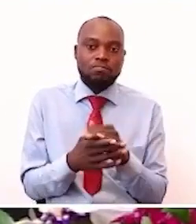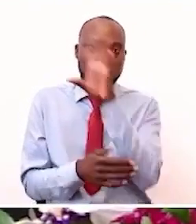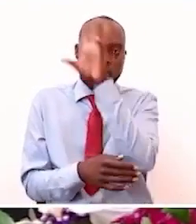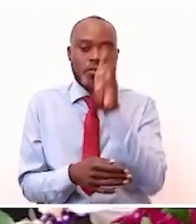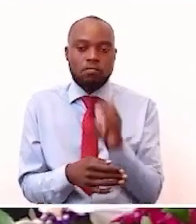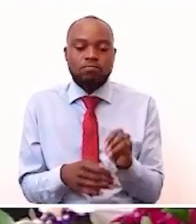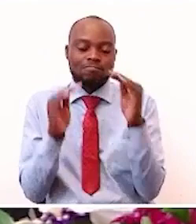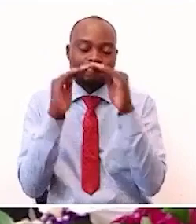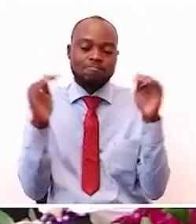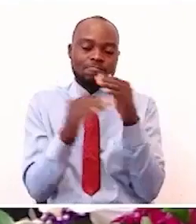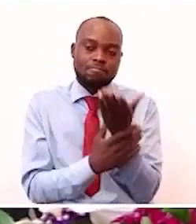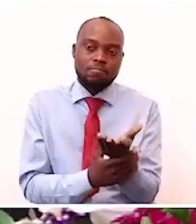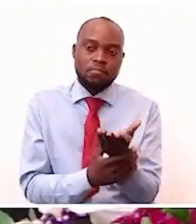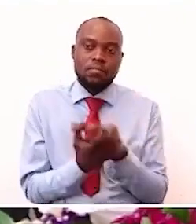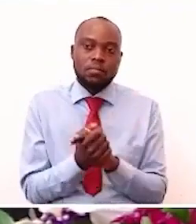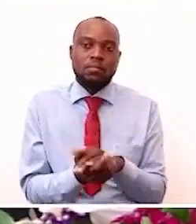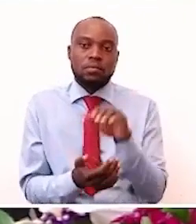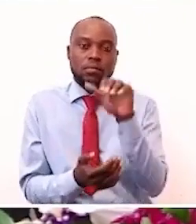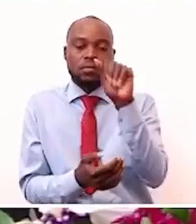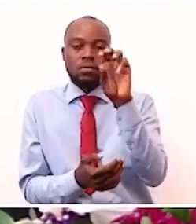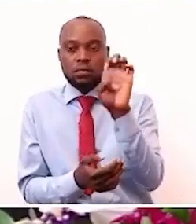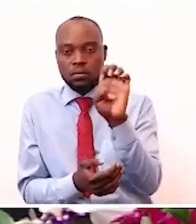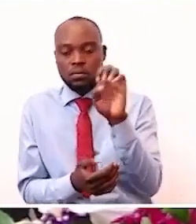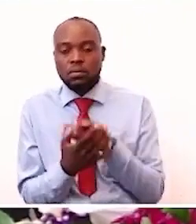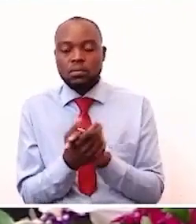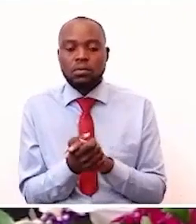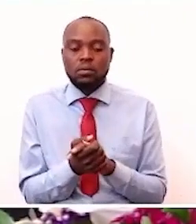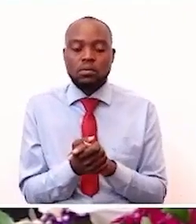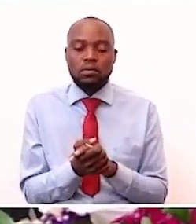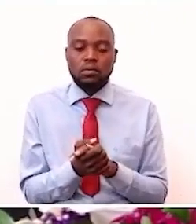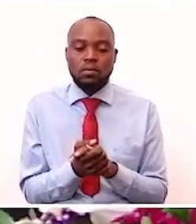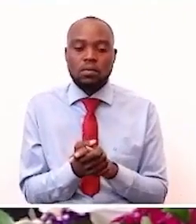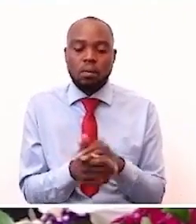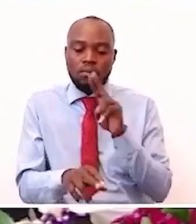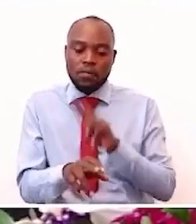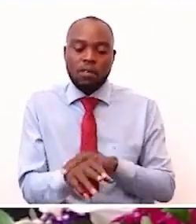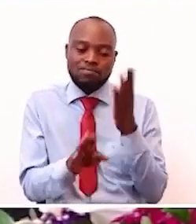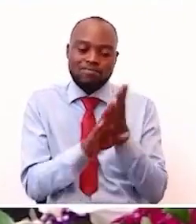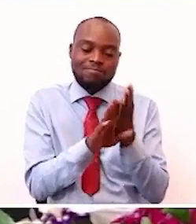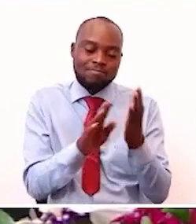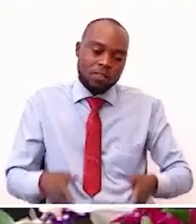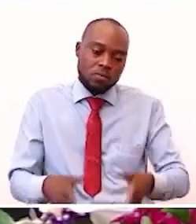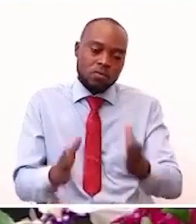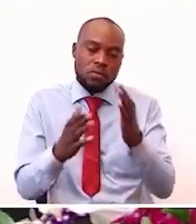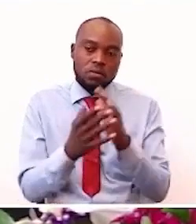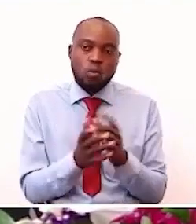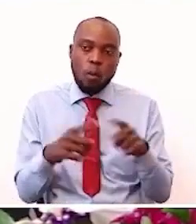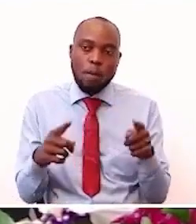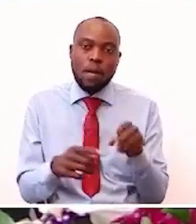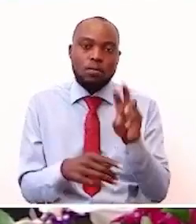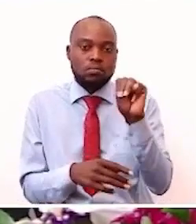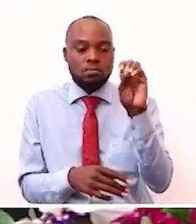It's a specialized agency of the AU. It's in force. It's in Joburg. In terms of different ways of different models